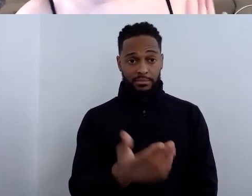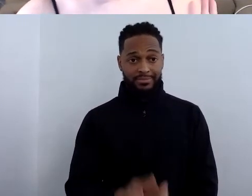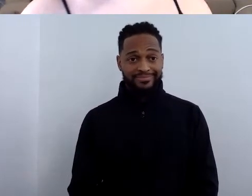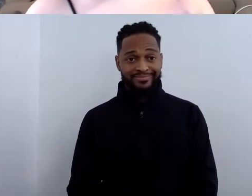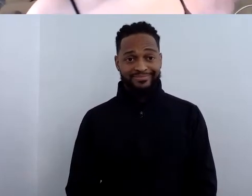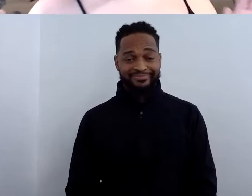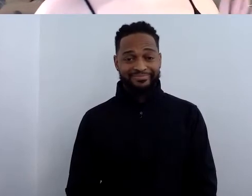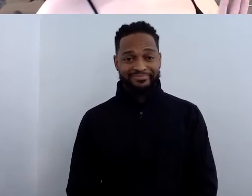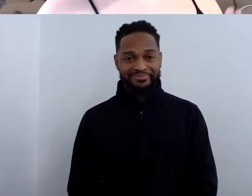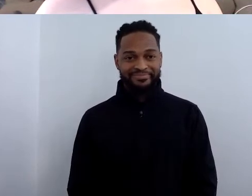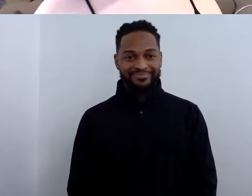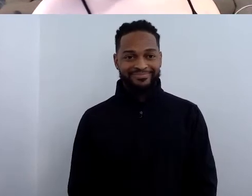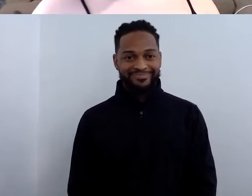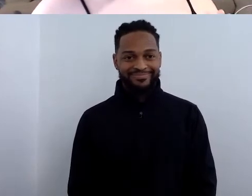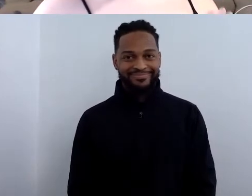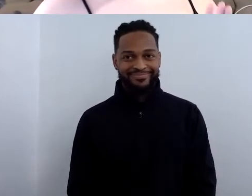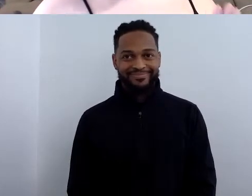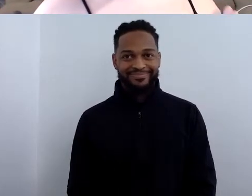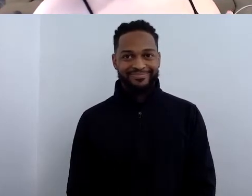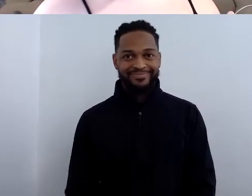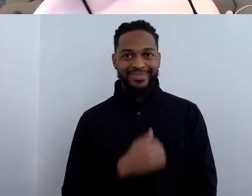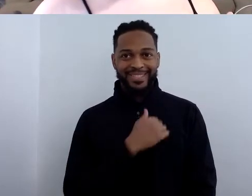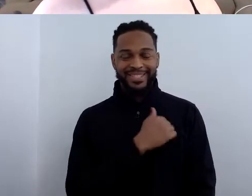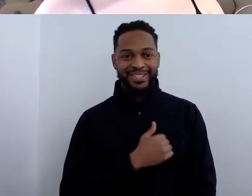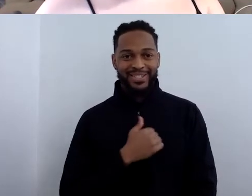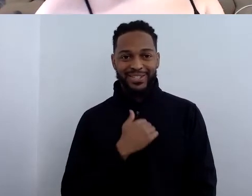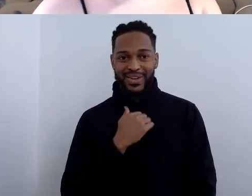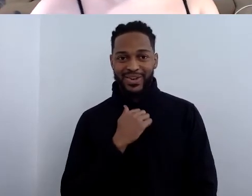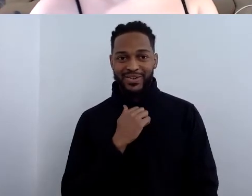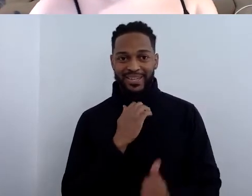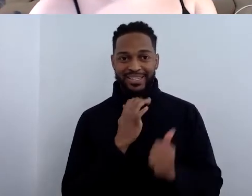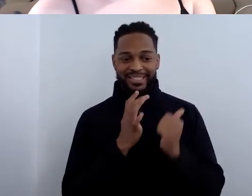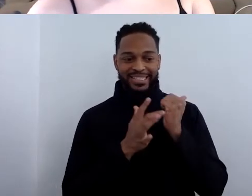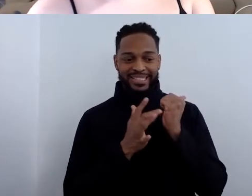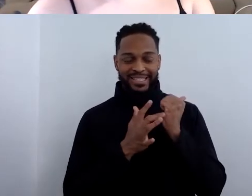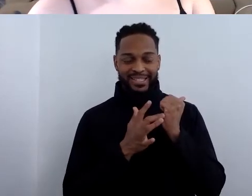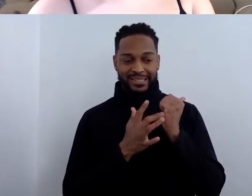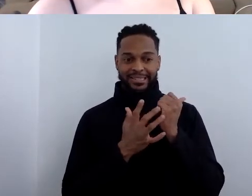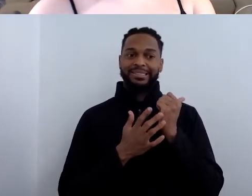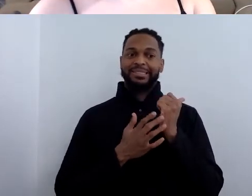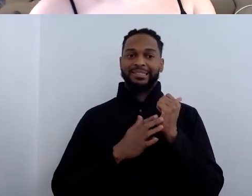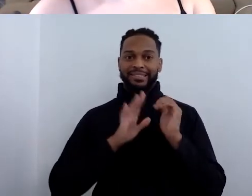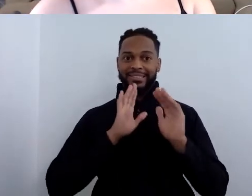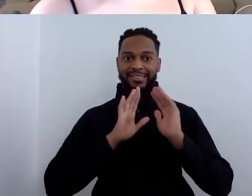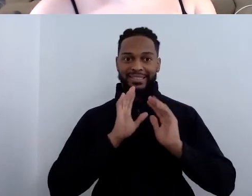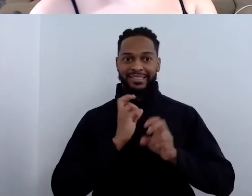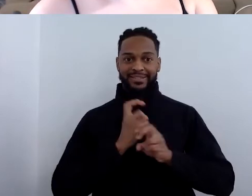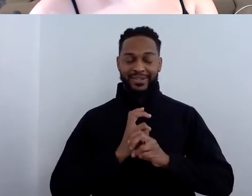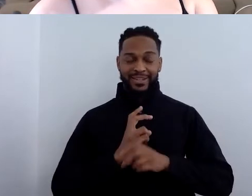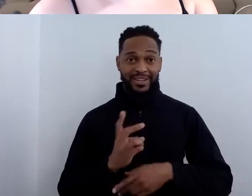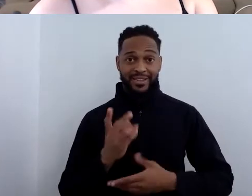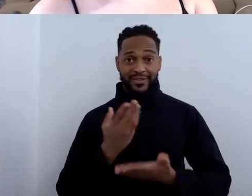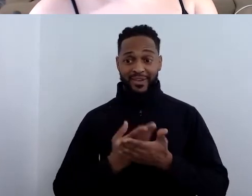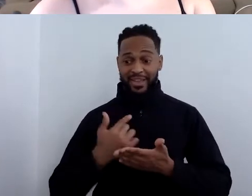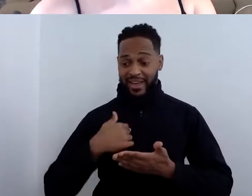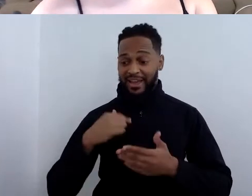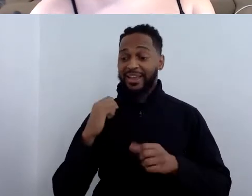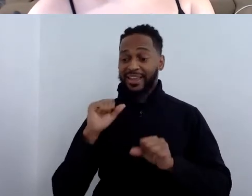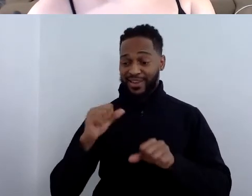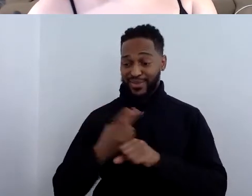I'm sorry, I'm very technologically challenged. The fact that I can even drive my chair is a miracle.